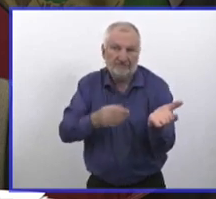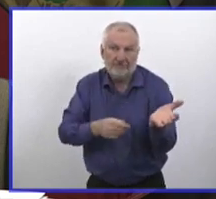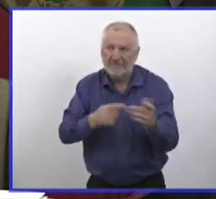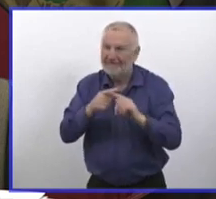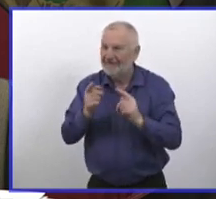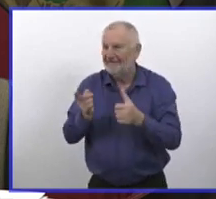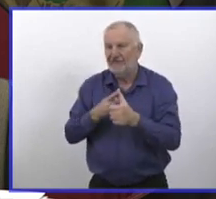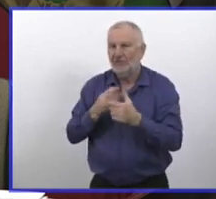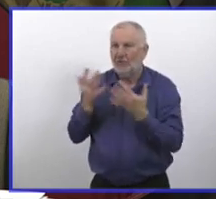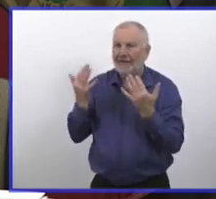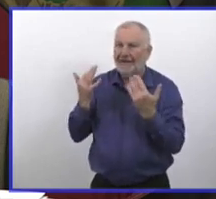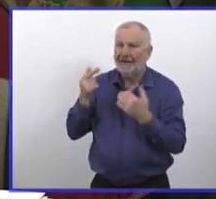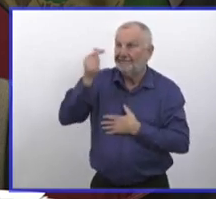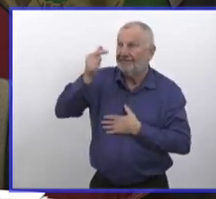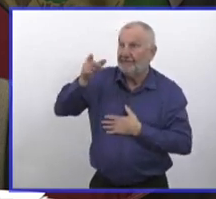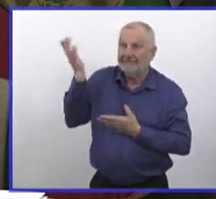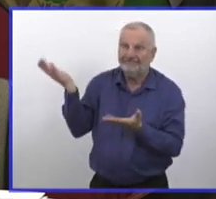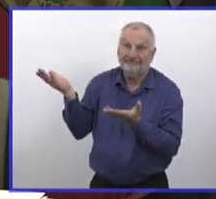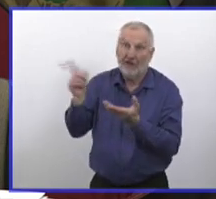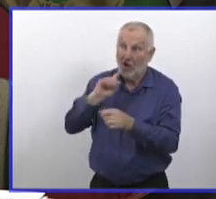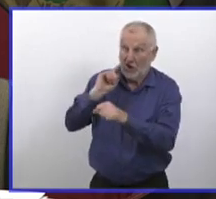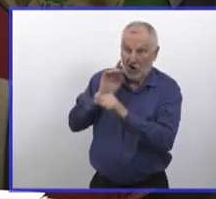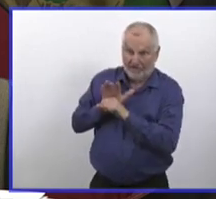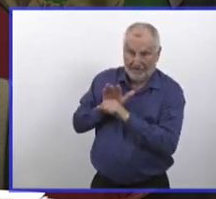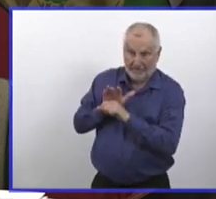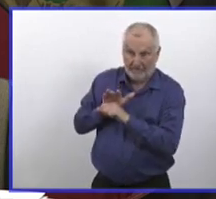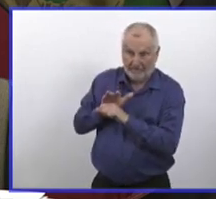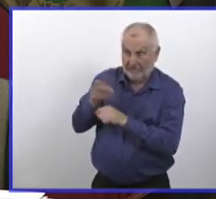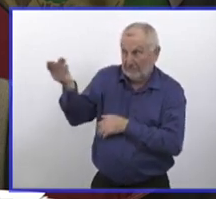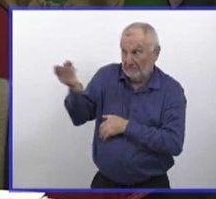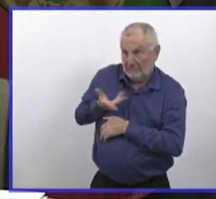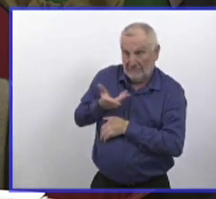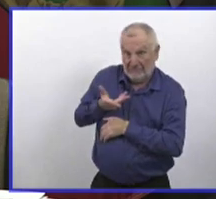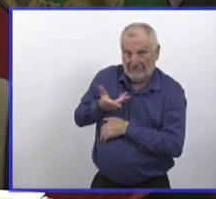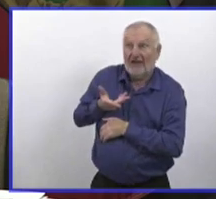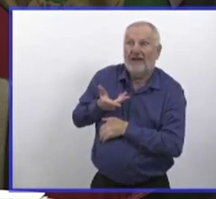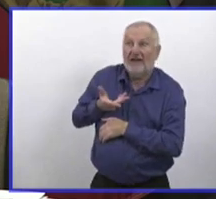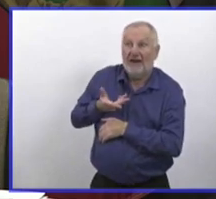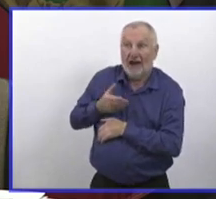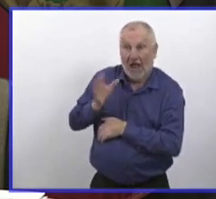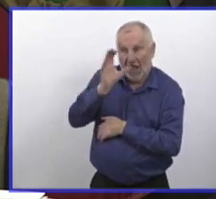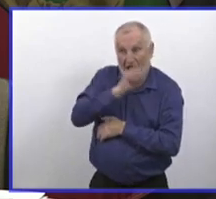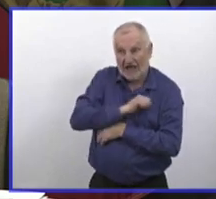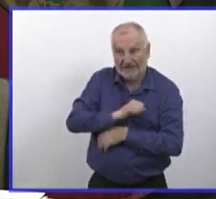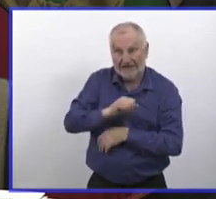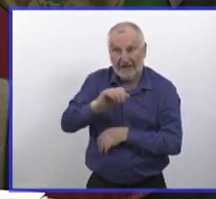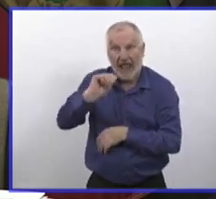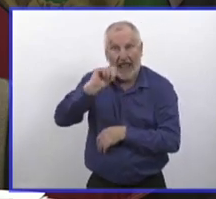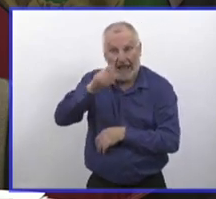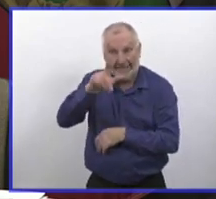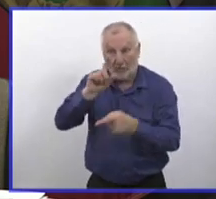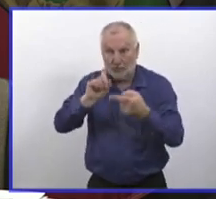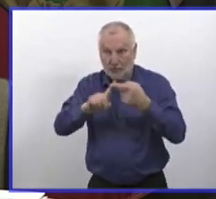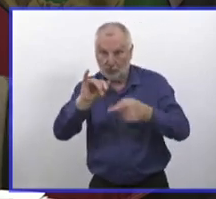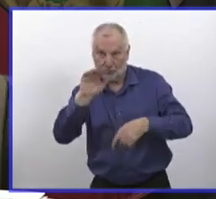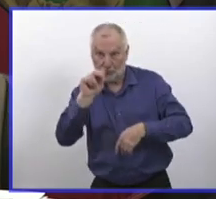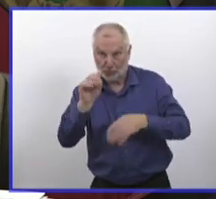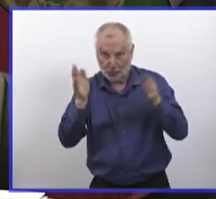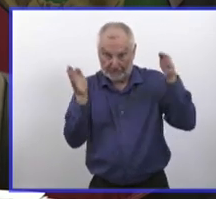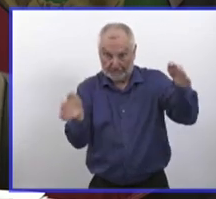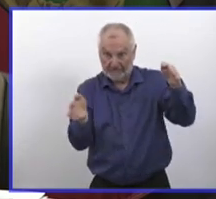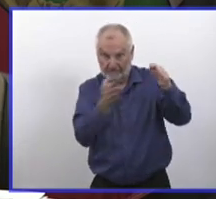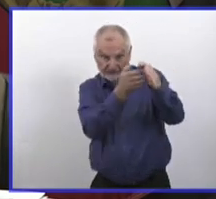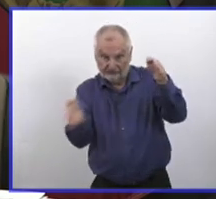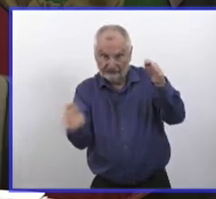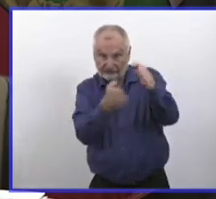can see that we will probably get into a scenario in Q2 where this distributed model, using all the lessons we learned